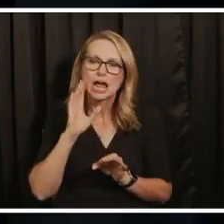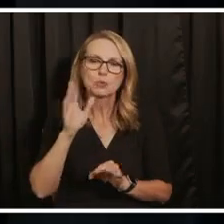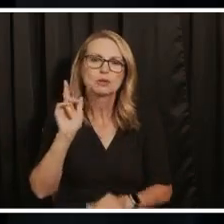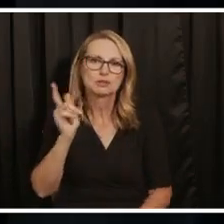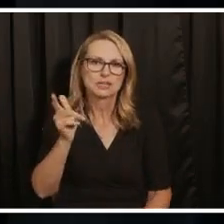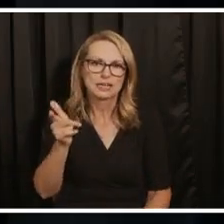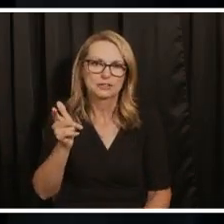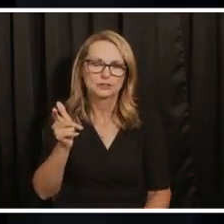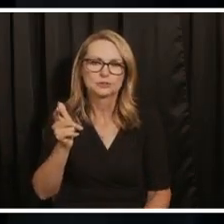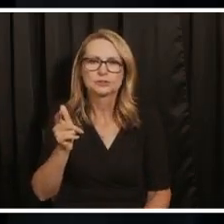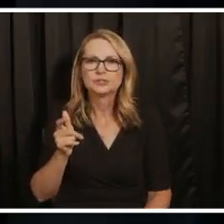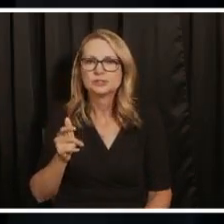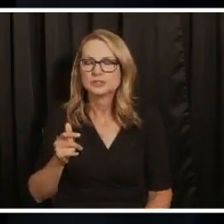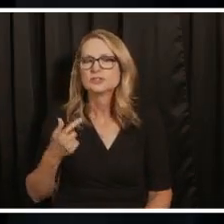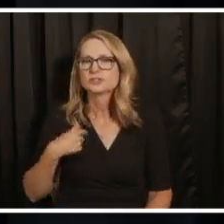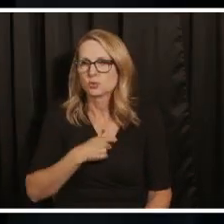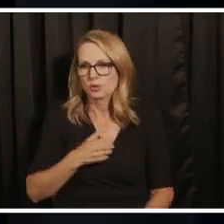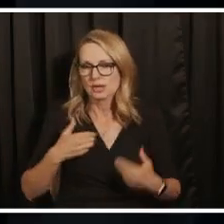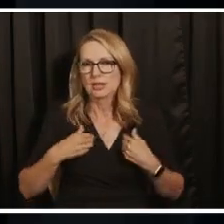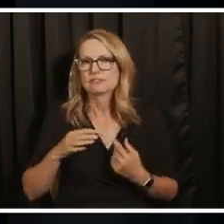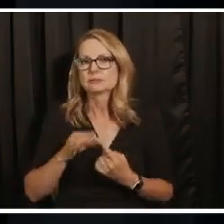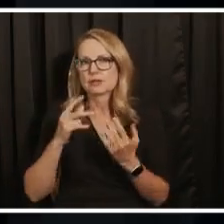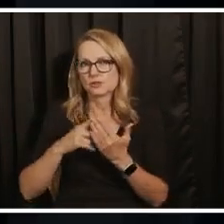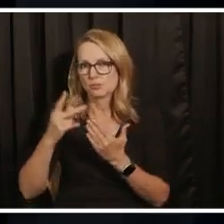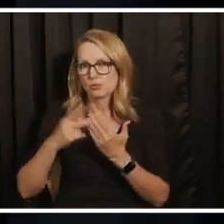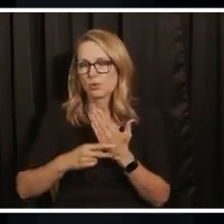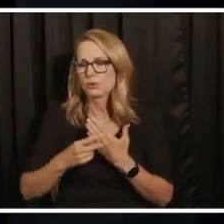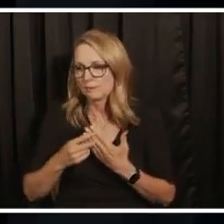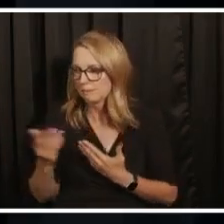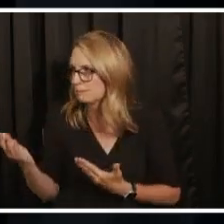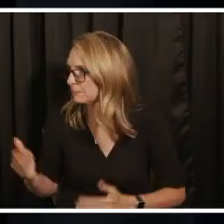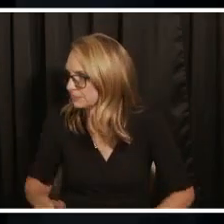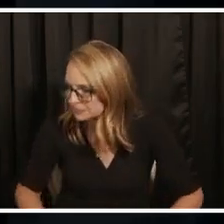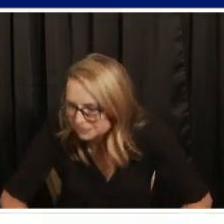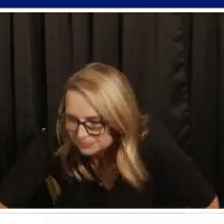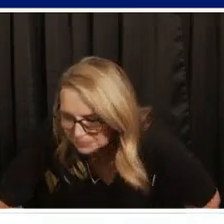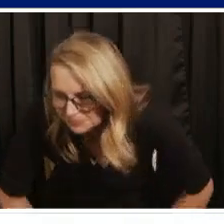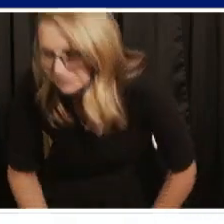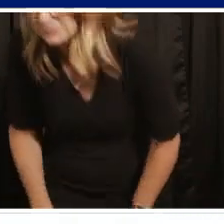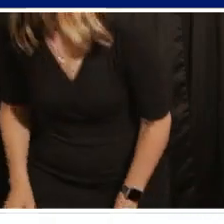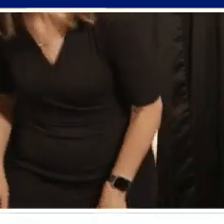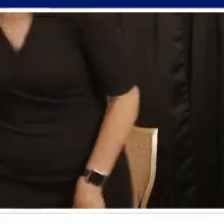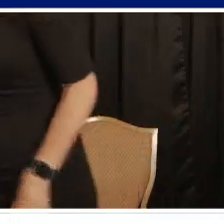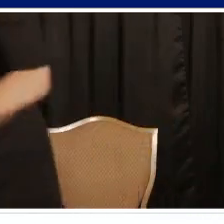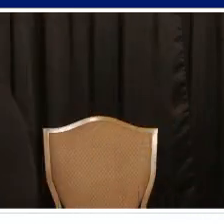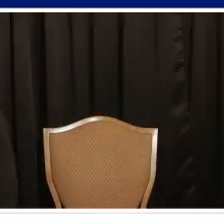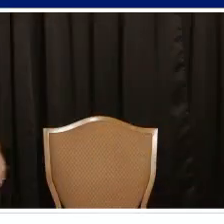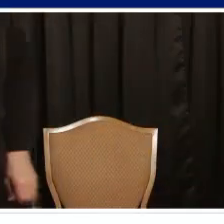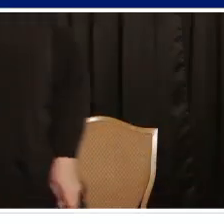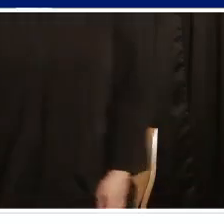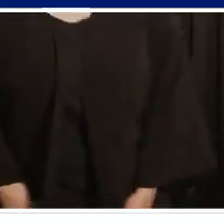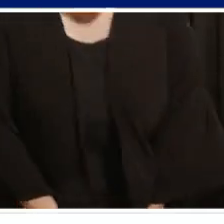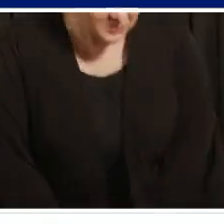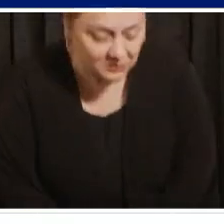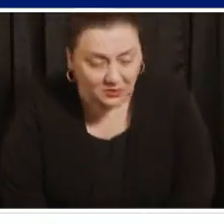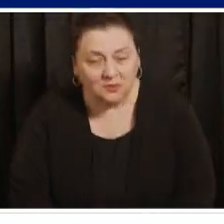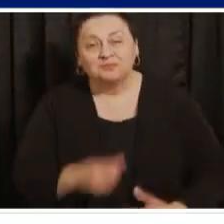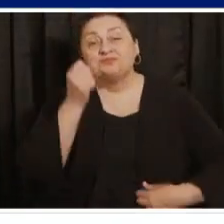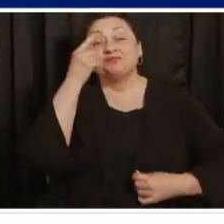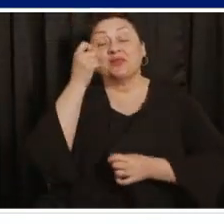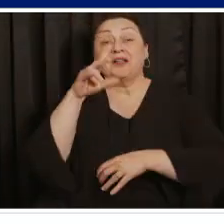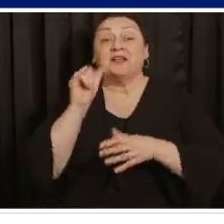Colorado Comeback gift card giveaway comes into play. It's been very effective, using Walmart gift certificates and other incentives